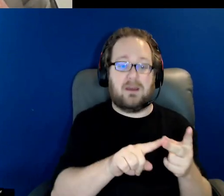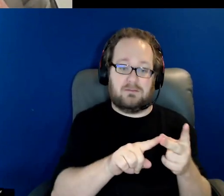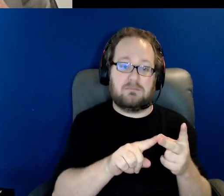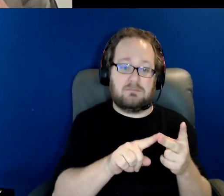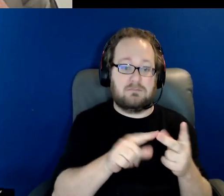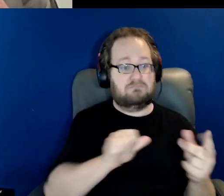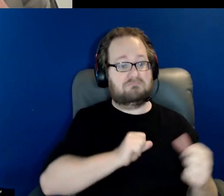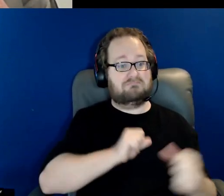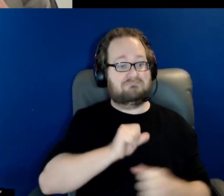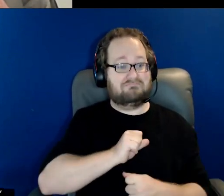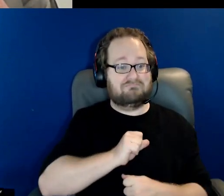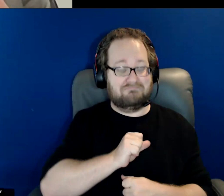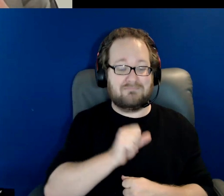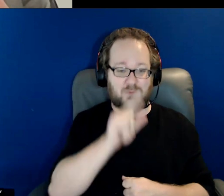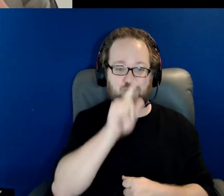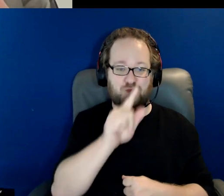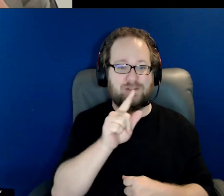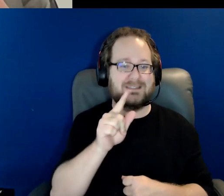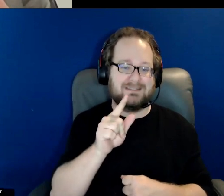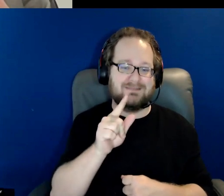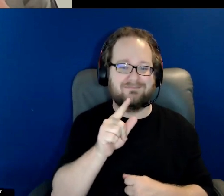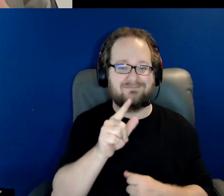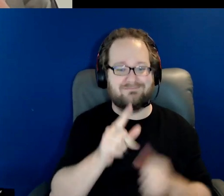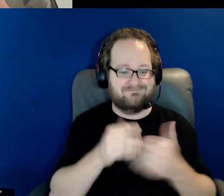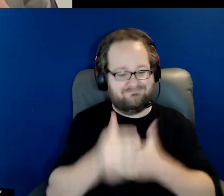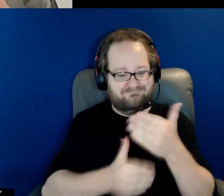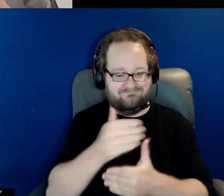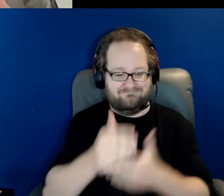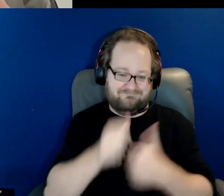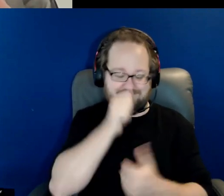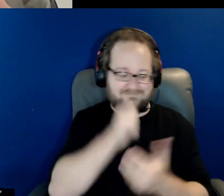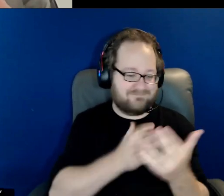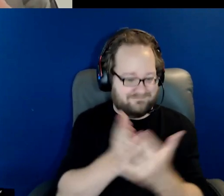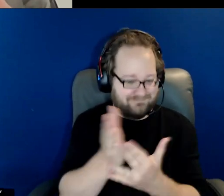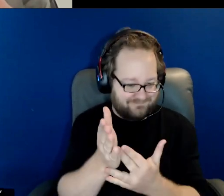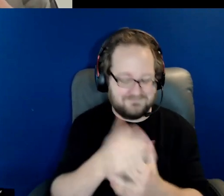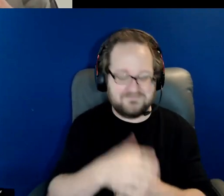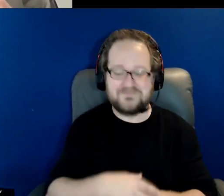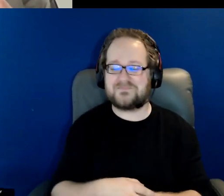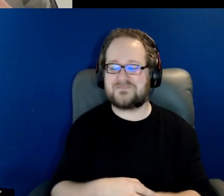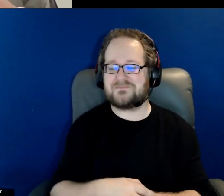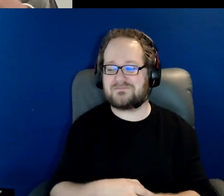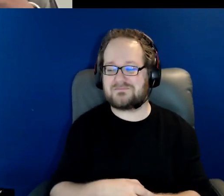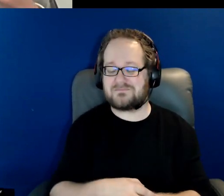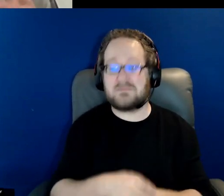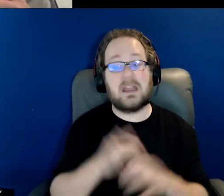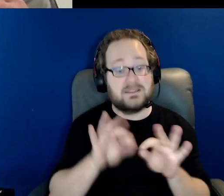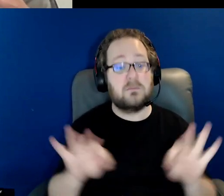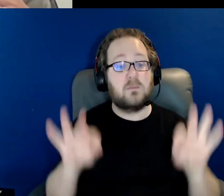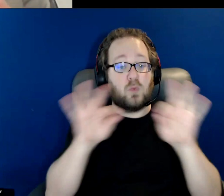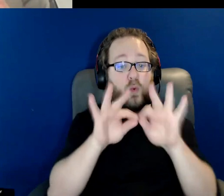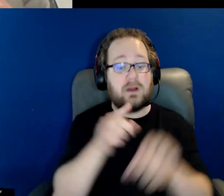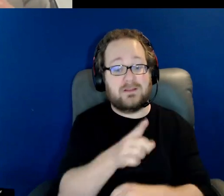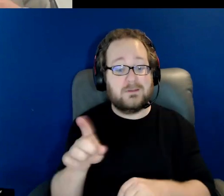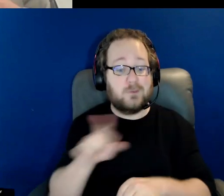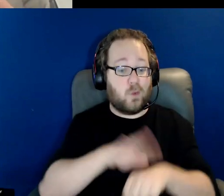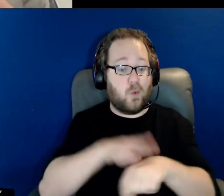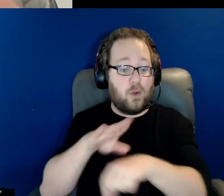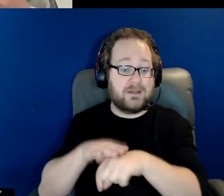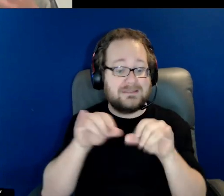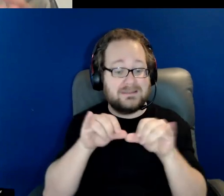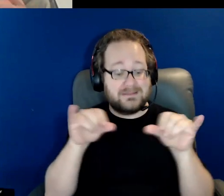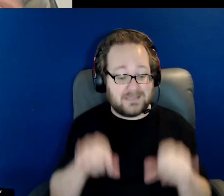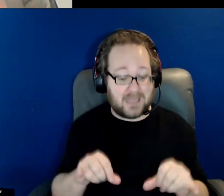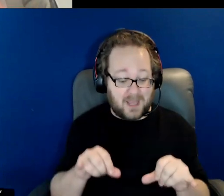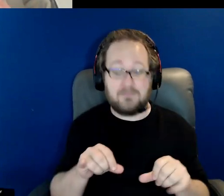through these extreme heat scenarios. It's also important that these warning systems, the information that gets out there,